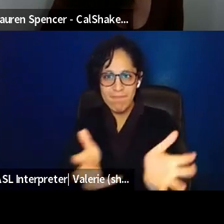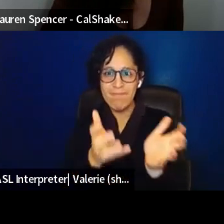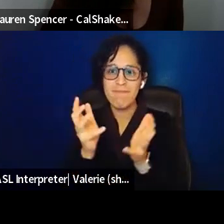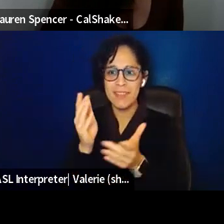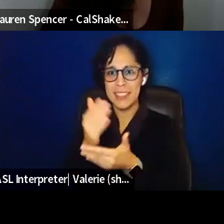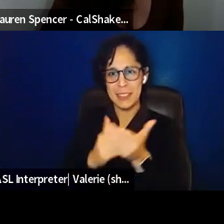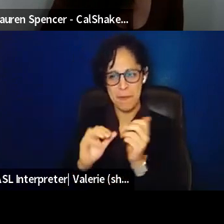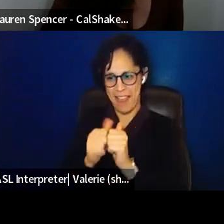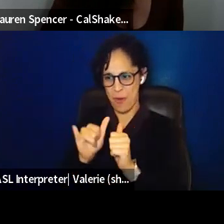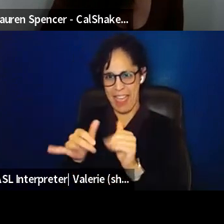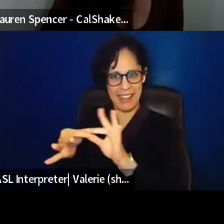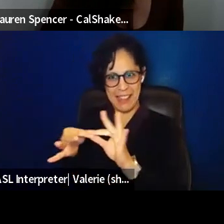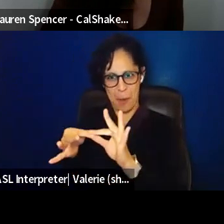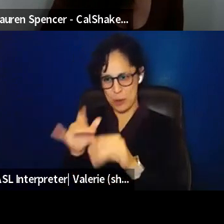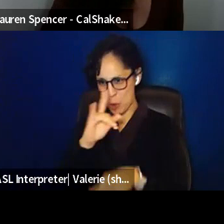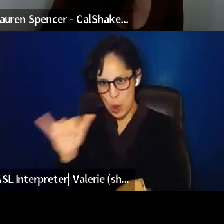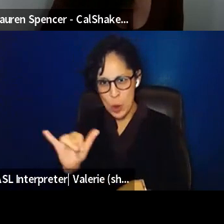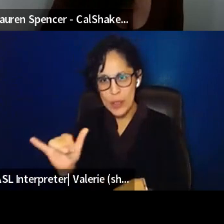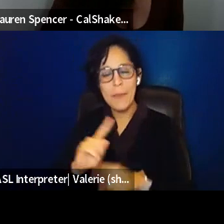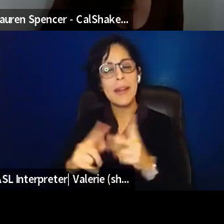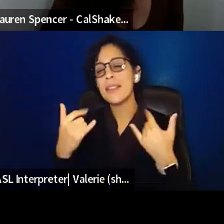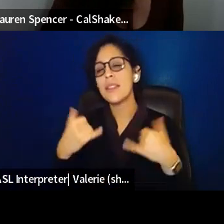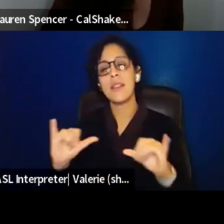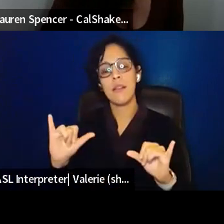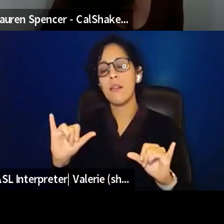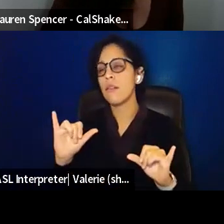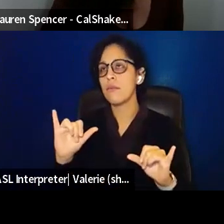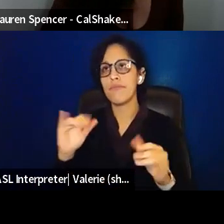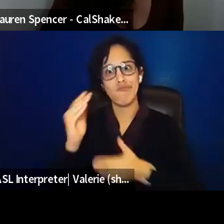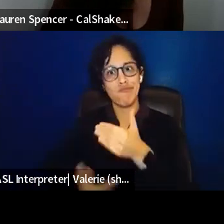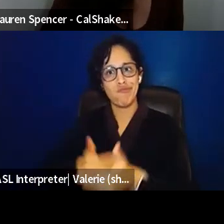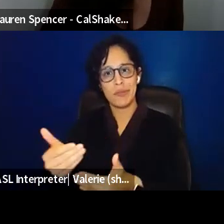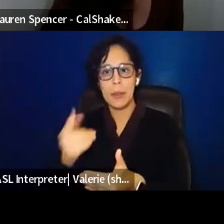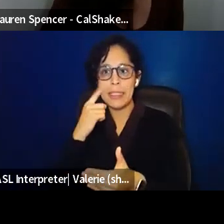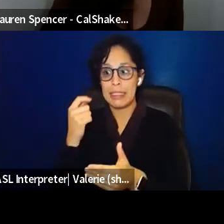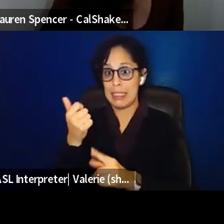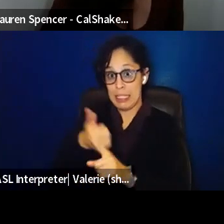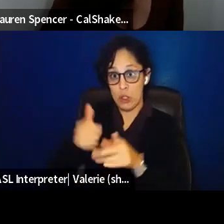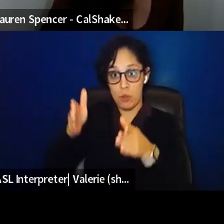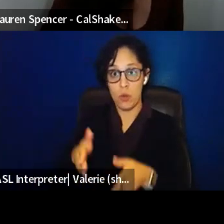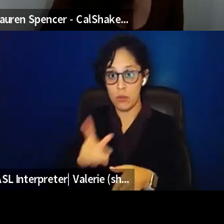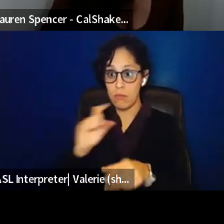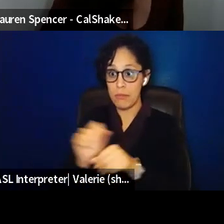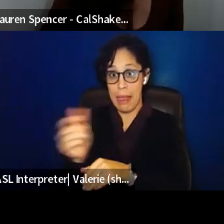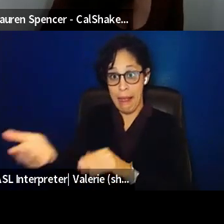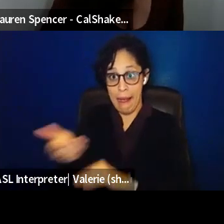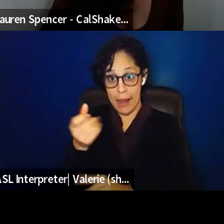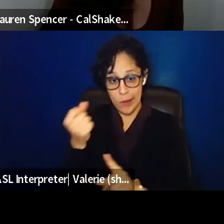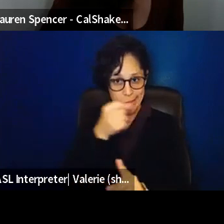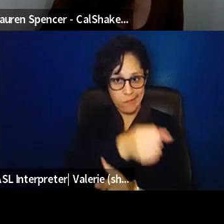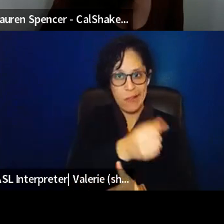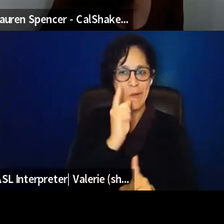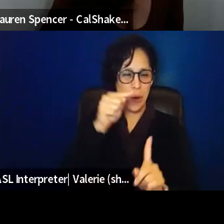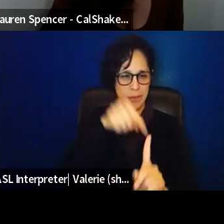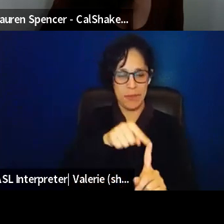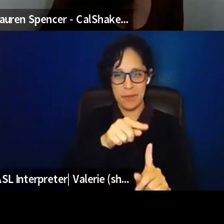some of how that collaboration is going to work. But it's already been, because each of us have been selected for this specific purpose by Nataki, and we're all